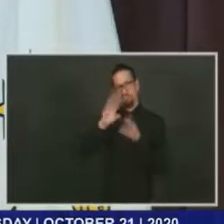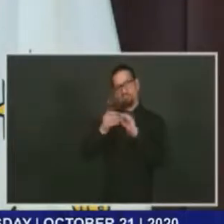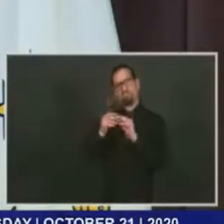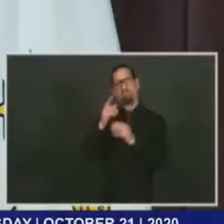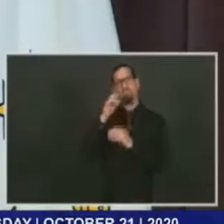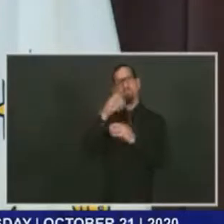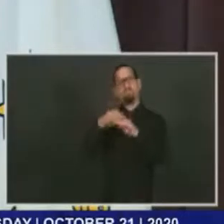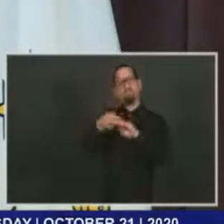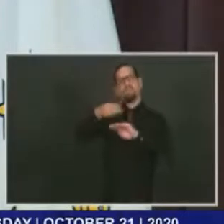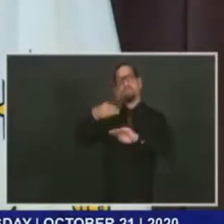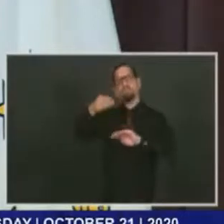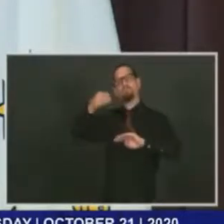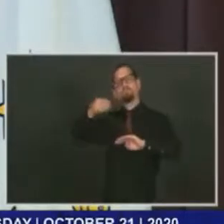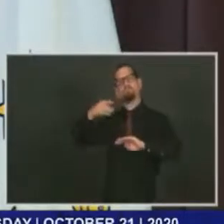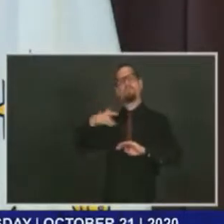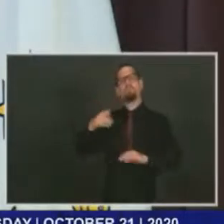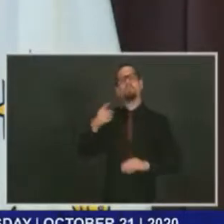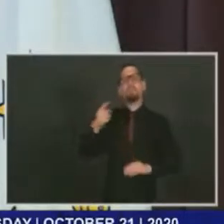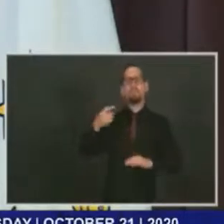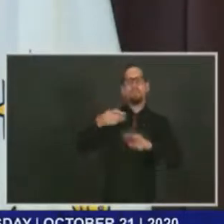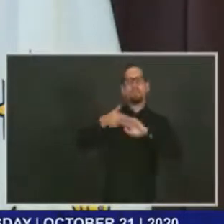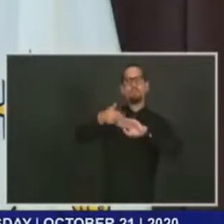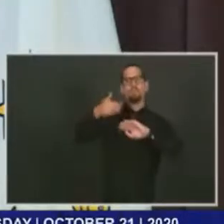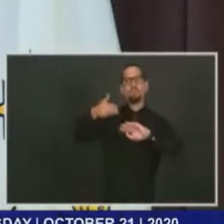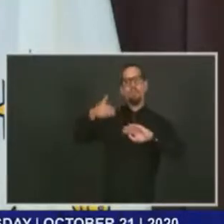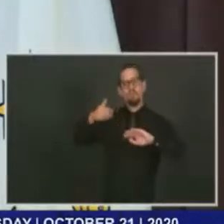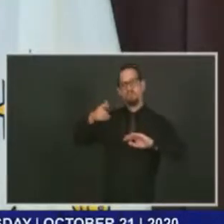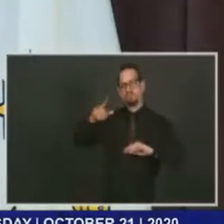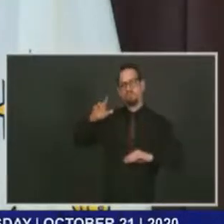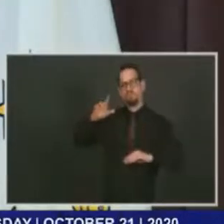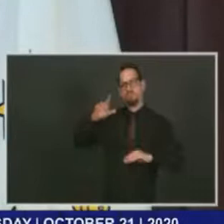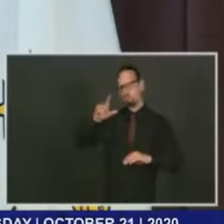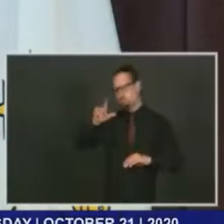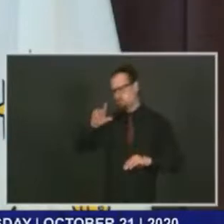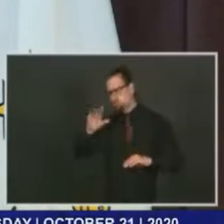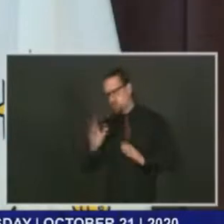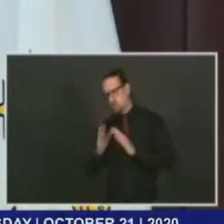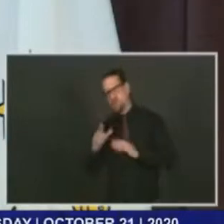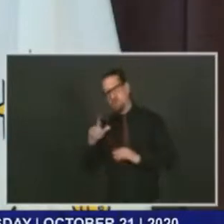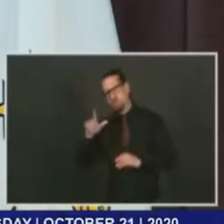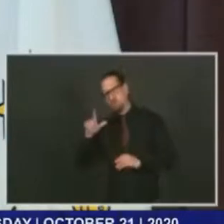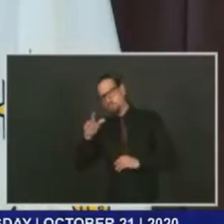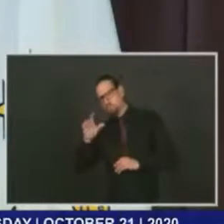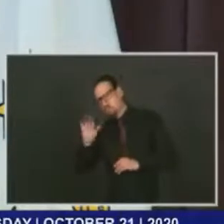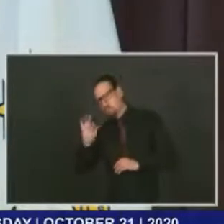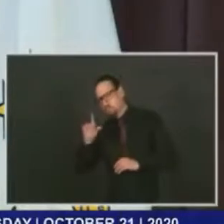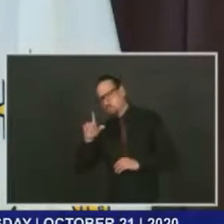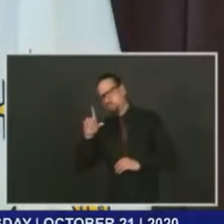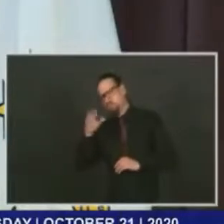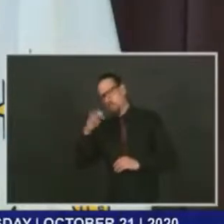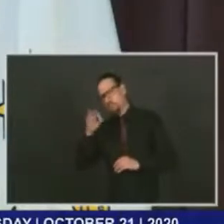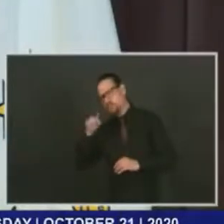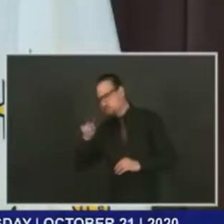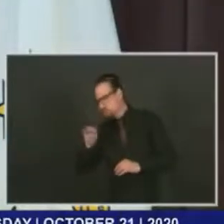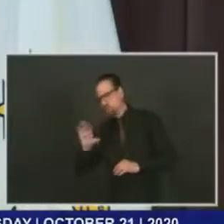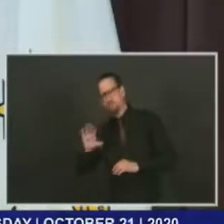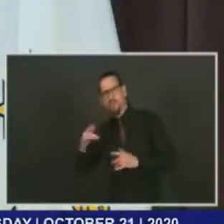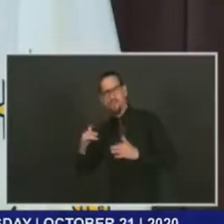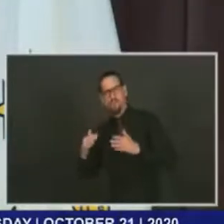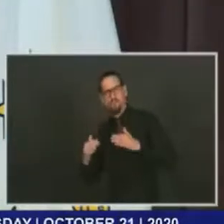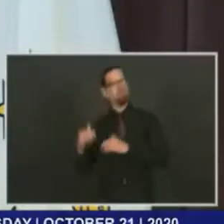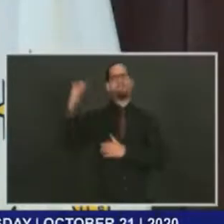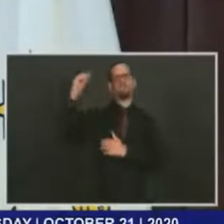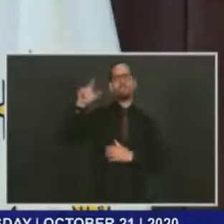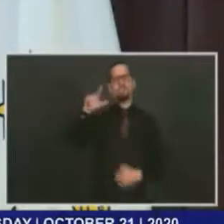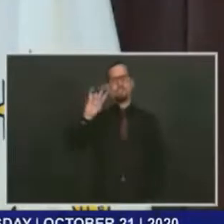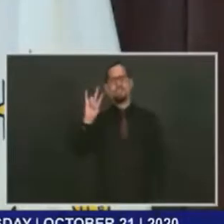of 22.9. That's going in the wrong direction from what we're trying to say, go even smaller, stay local,